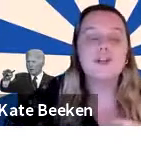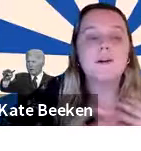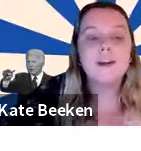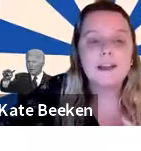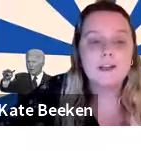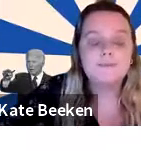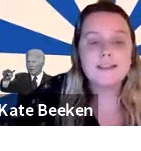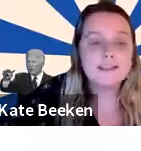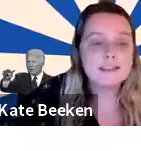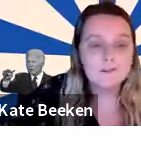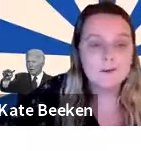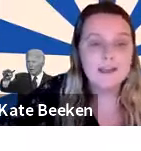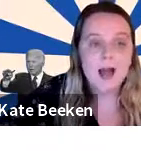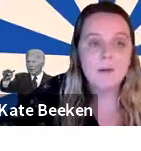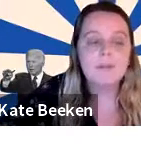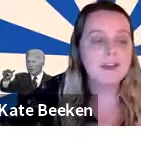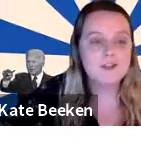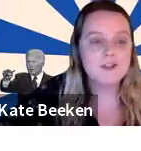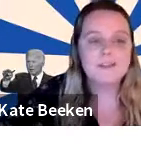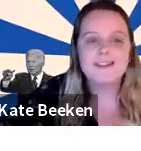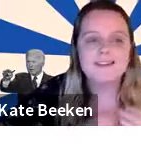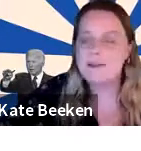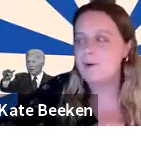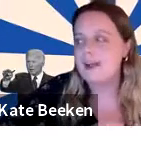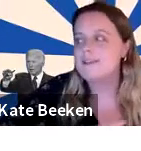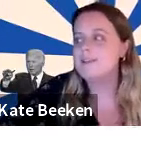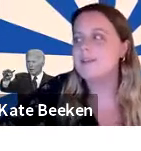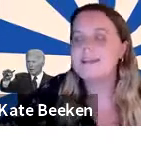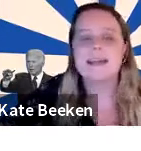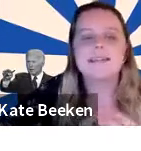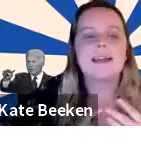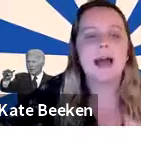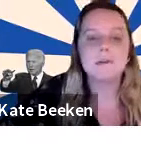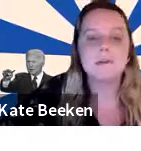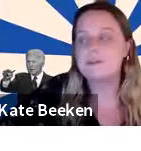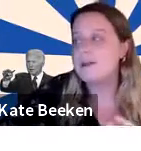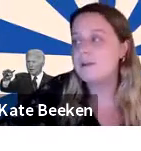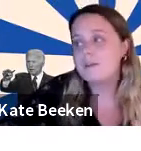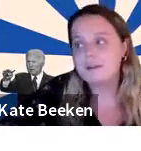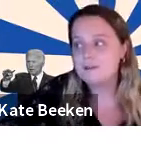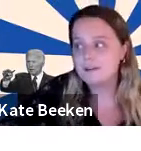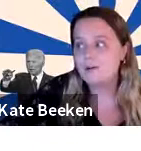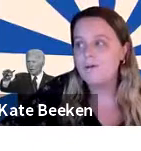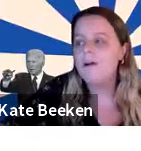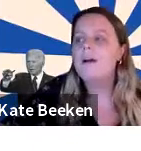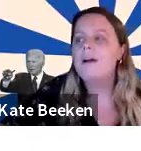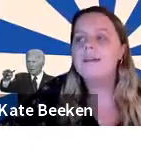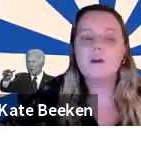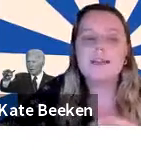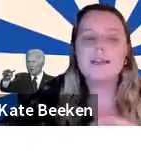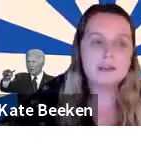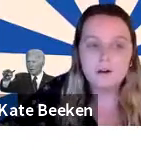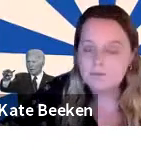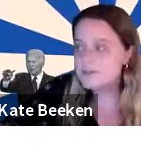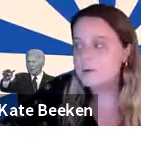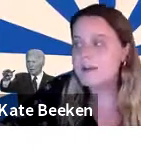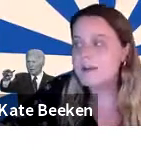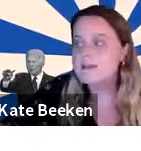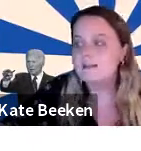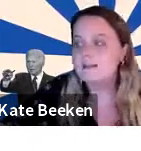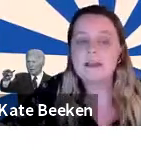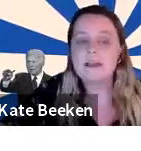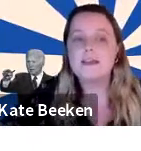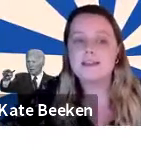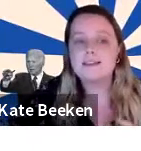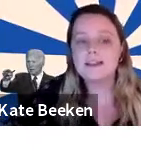Make sure you are inviting your friends to download the app. They can do it these same ways, so they can text app to 30330. They can go to either of the two